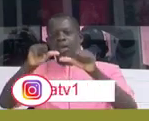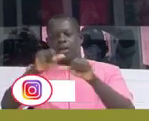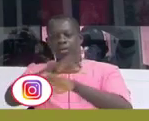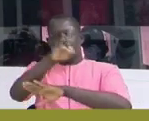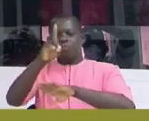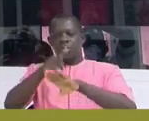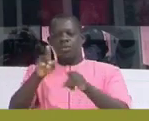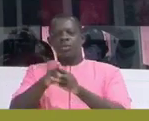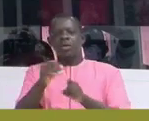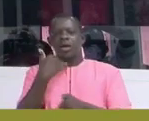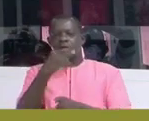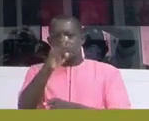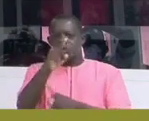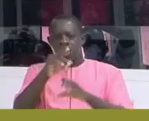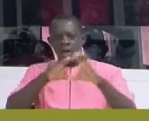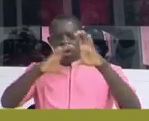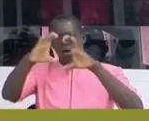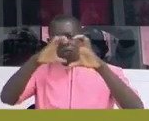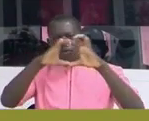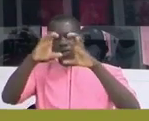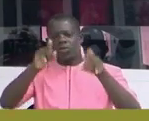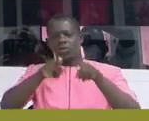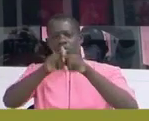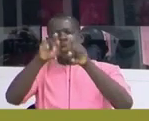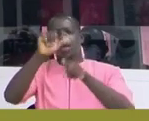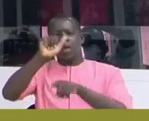care of at his." Did you have a conversation